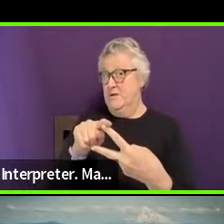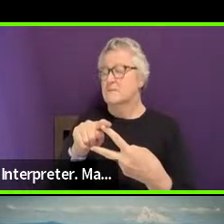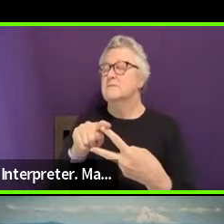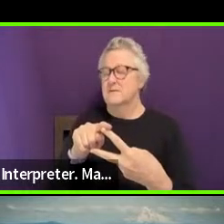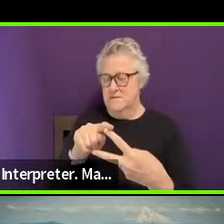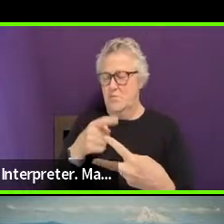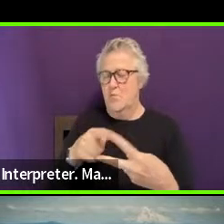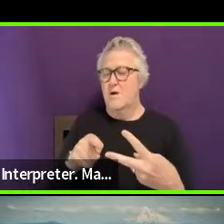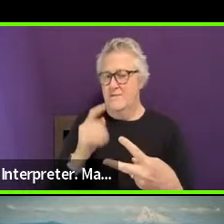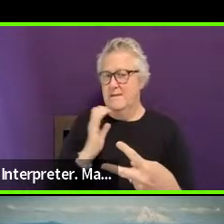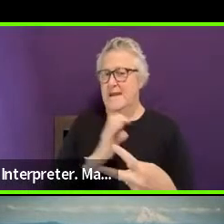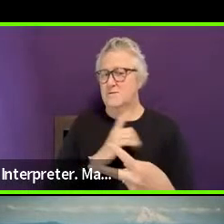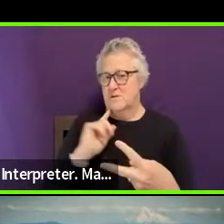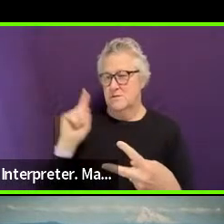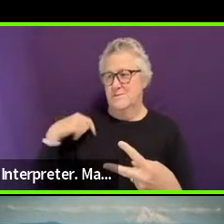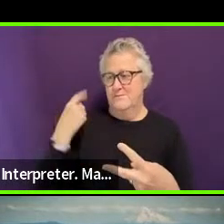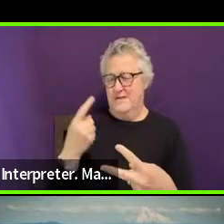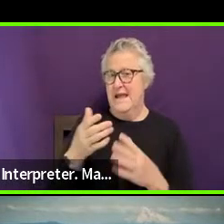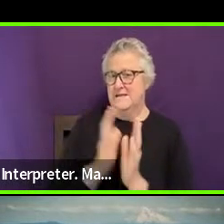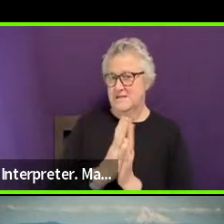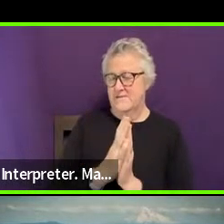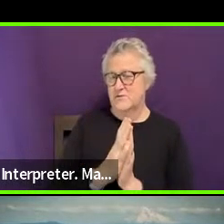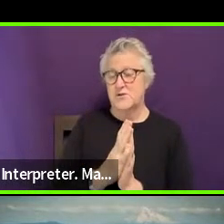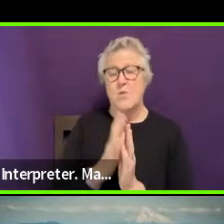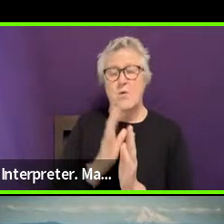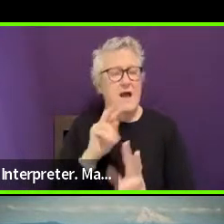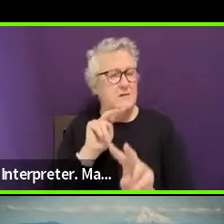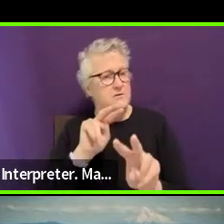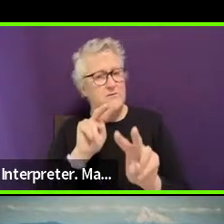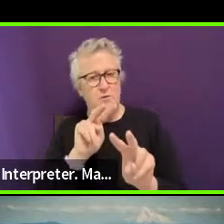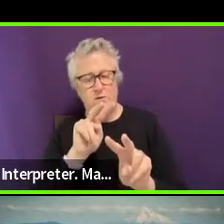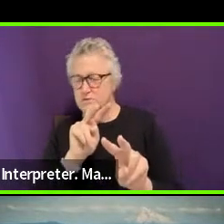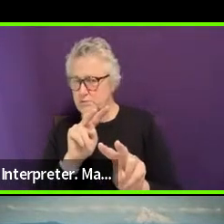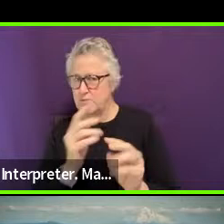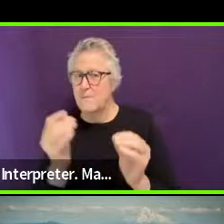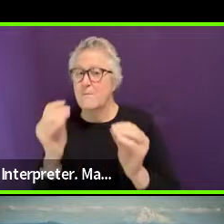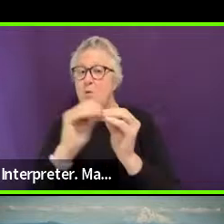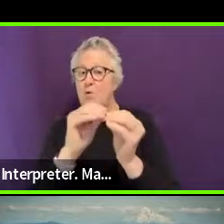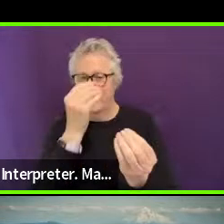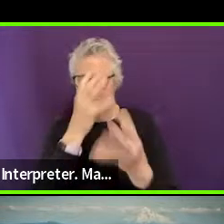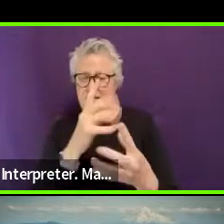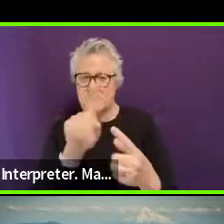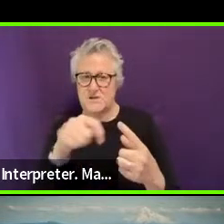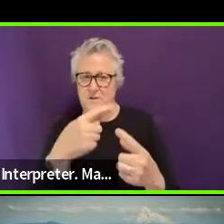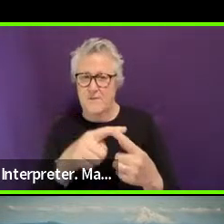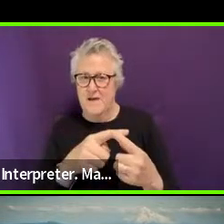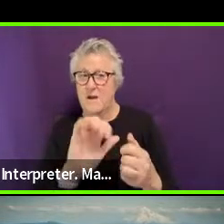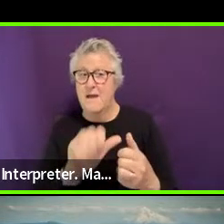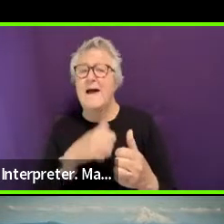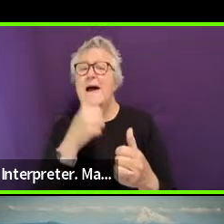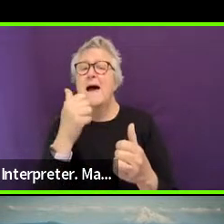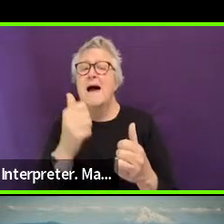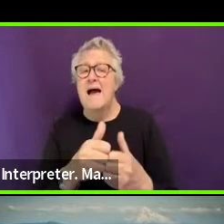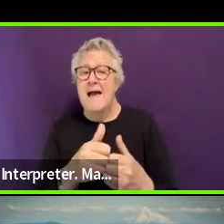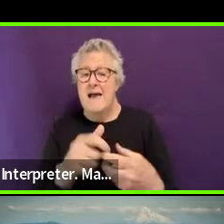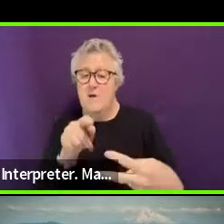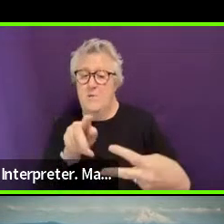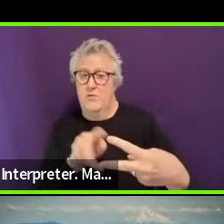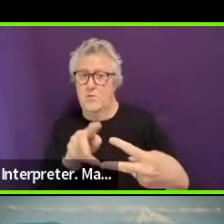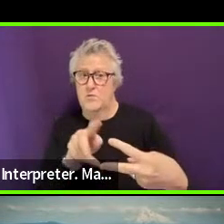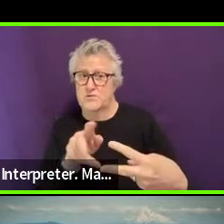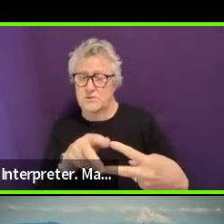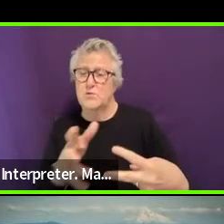So I look forward to getting more information on how these potentially play out on the